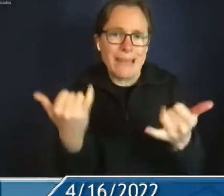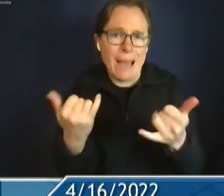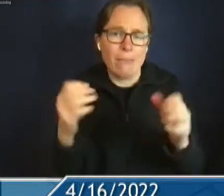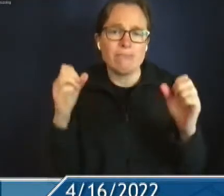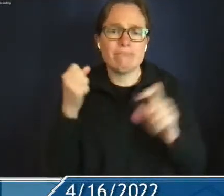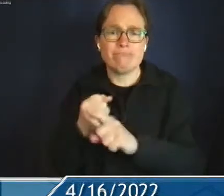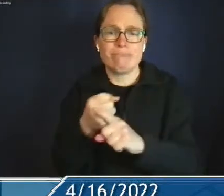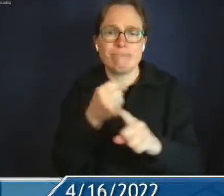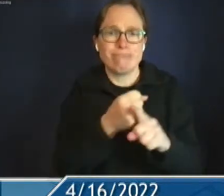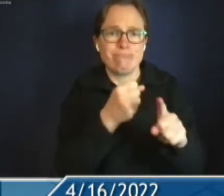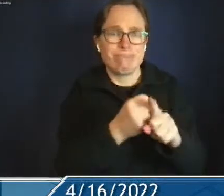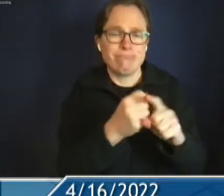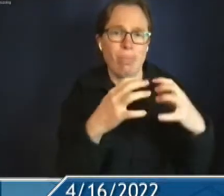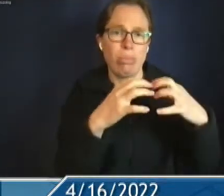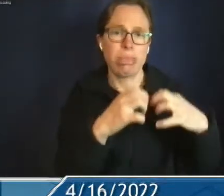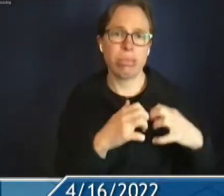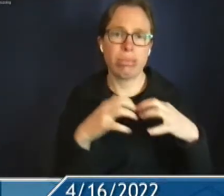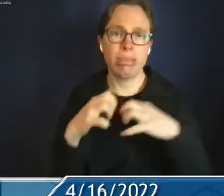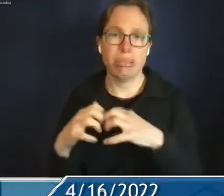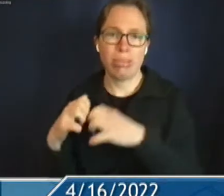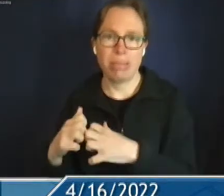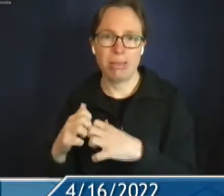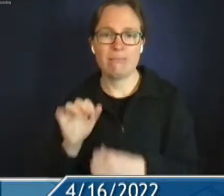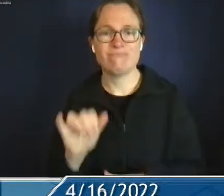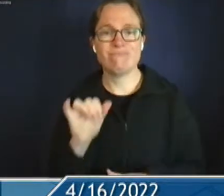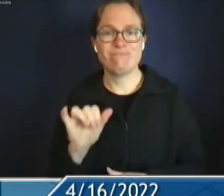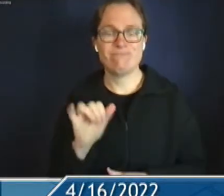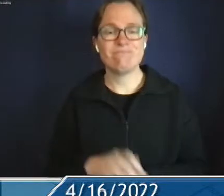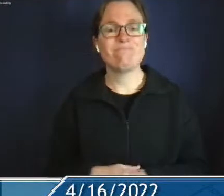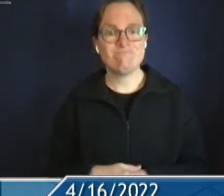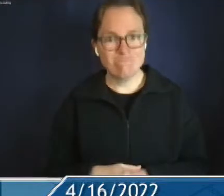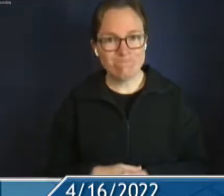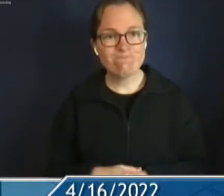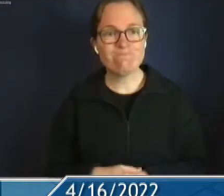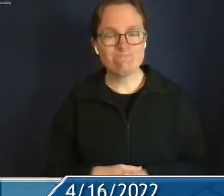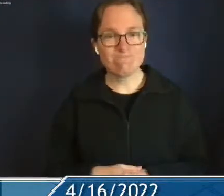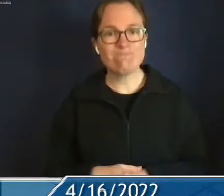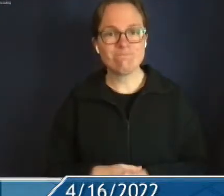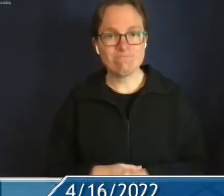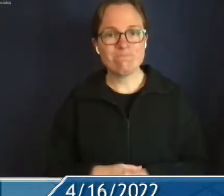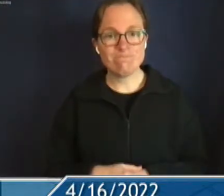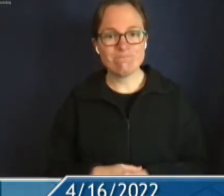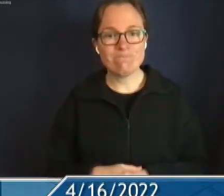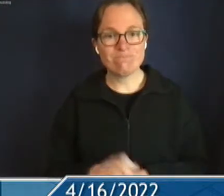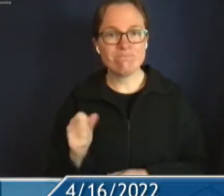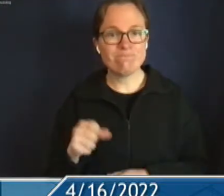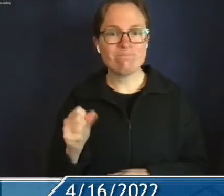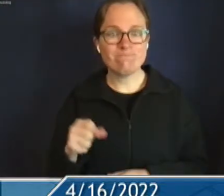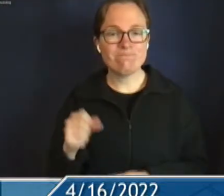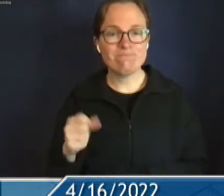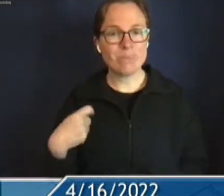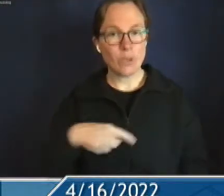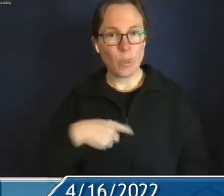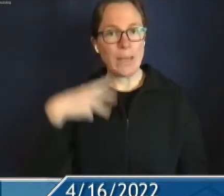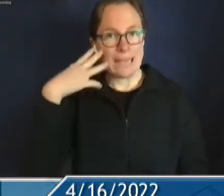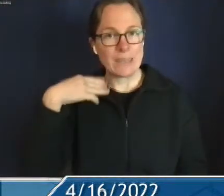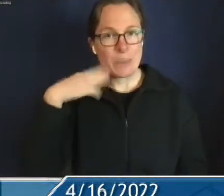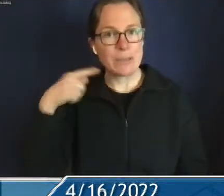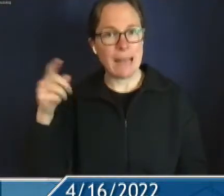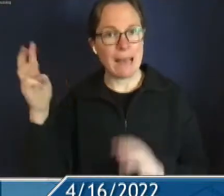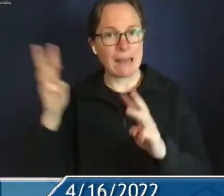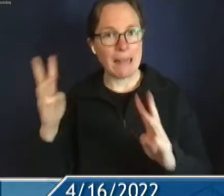condition. So it's so relevant to so many of us at this moment in time here in Portland. So thank you for